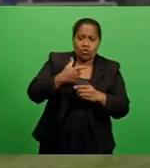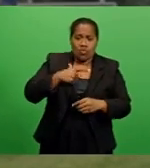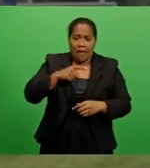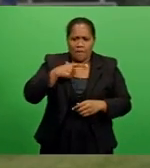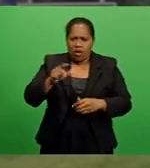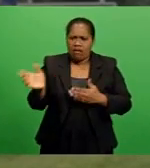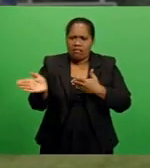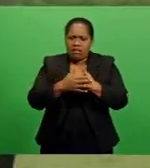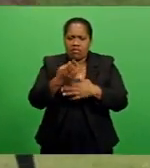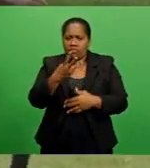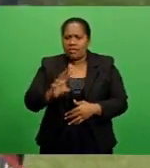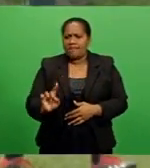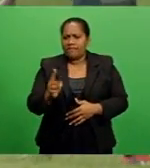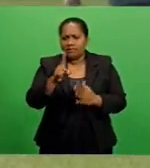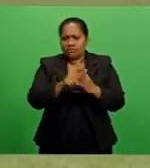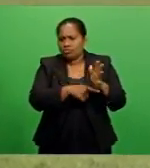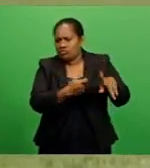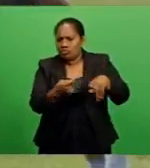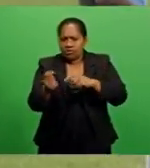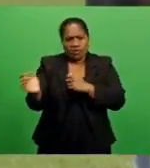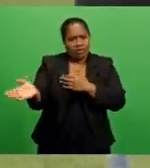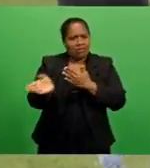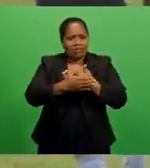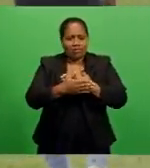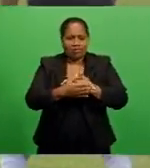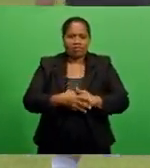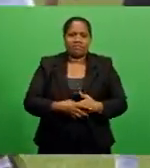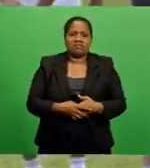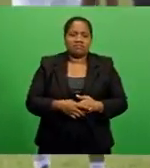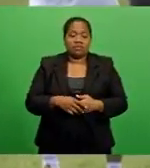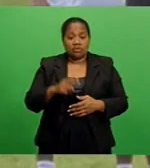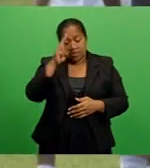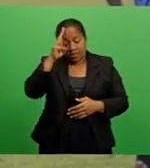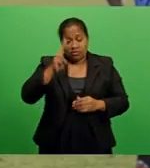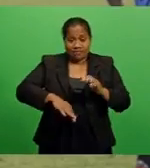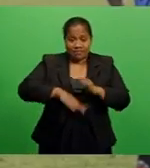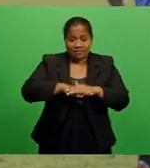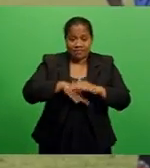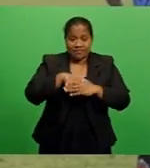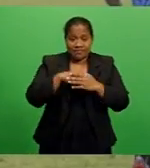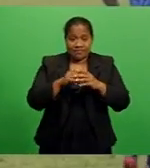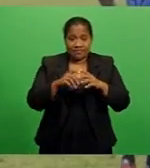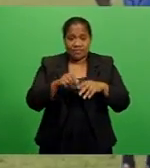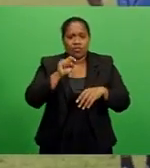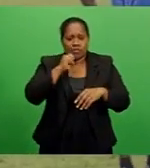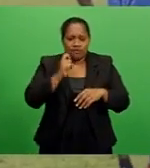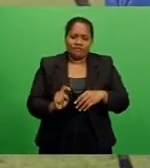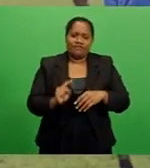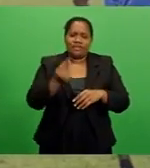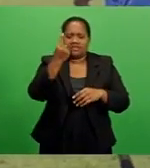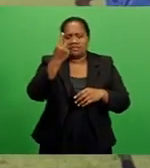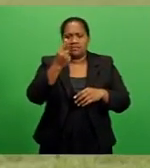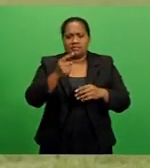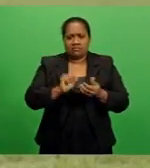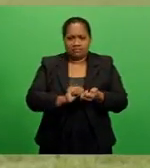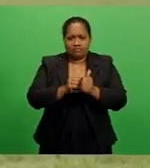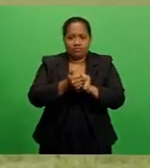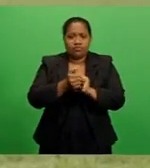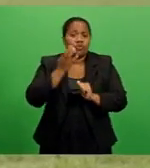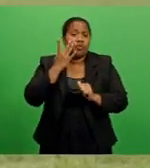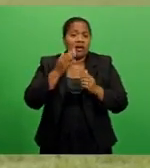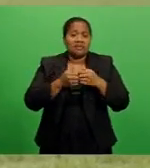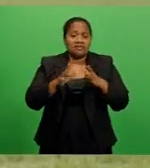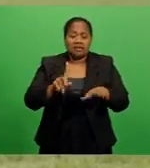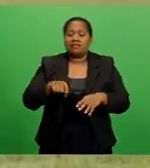of January. The National Football League will be the first game for this season, which kicks off next month.